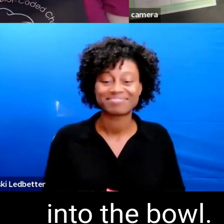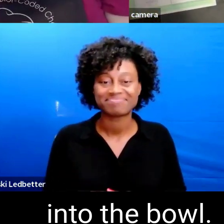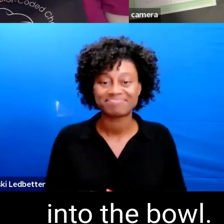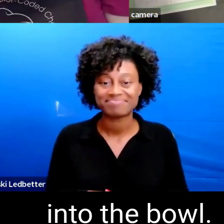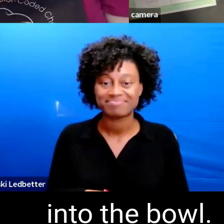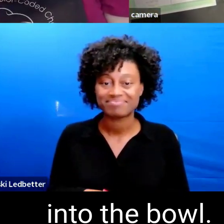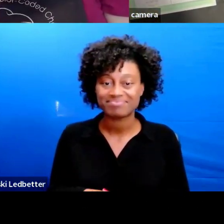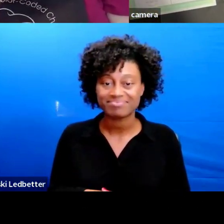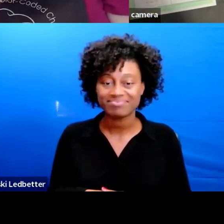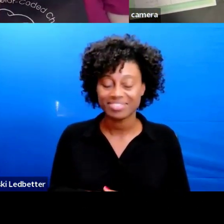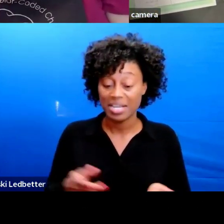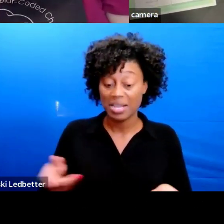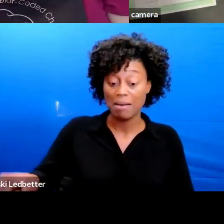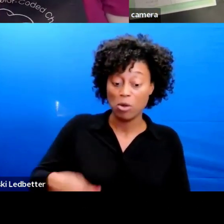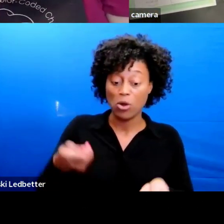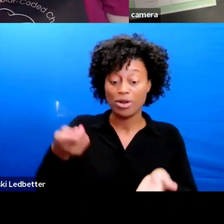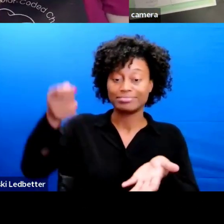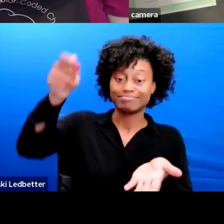Into the bowl.